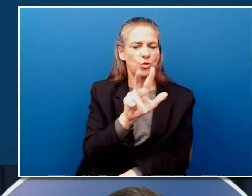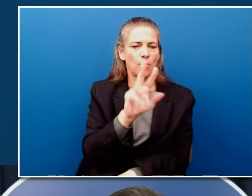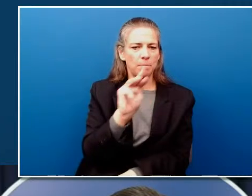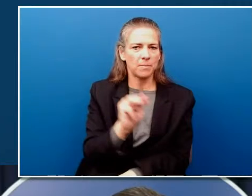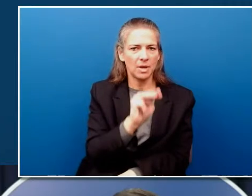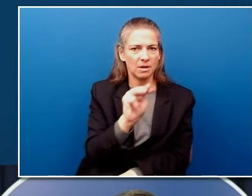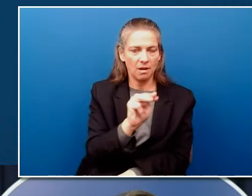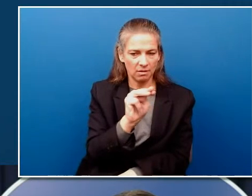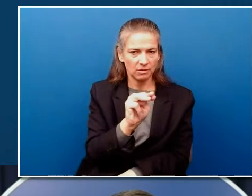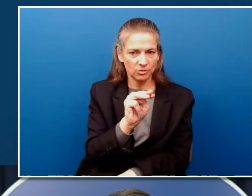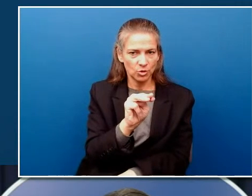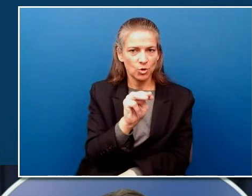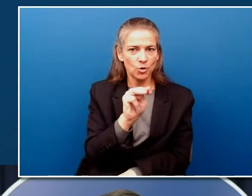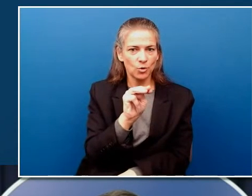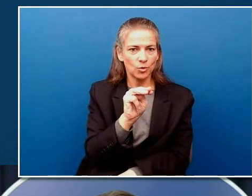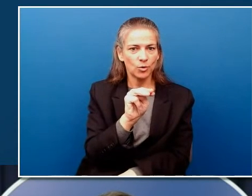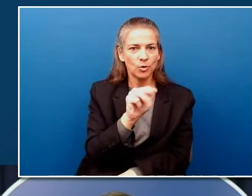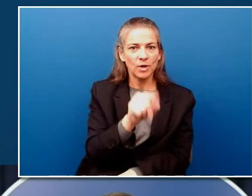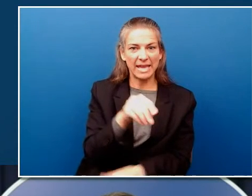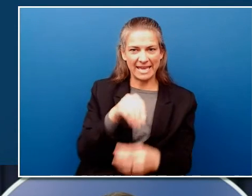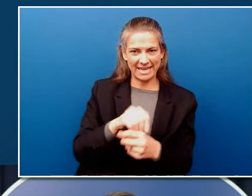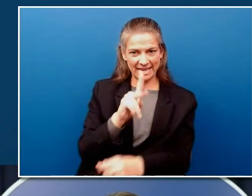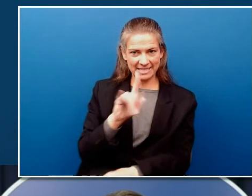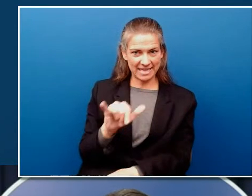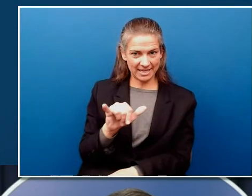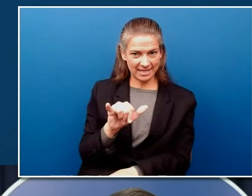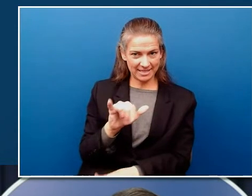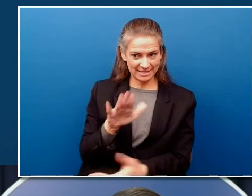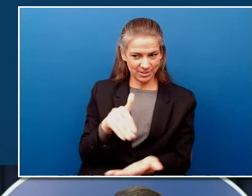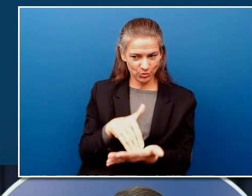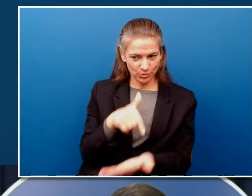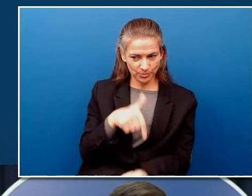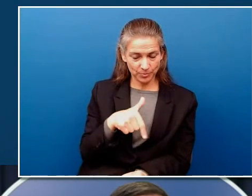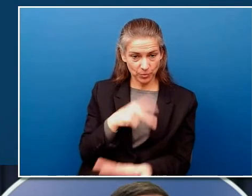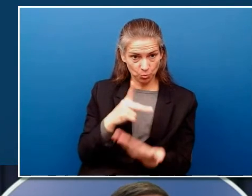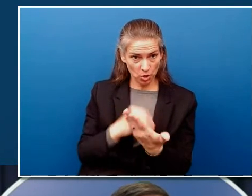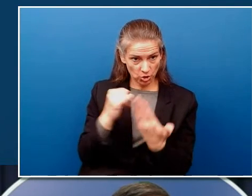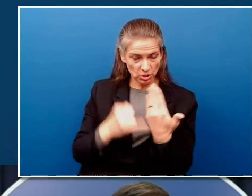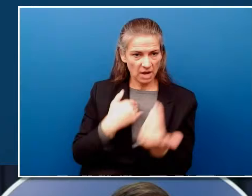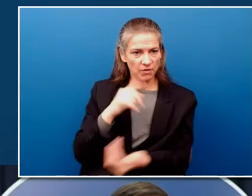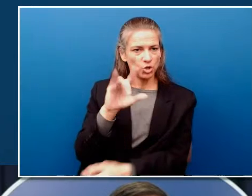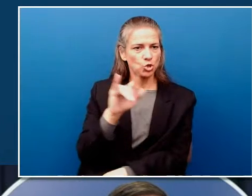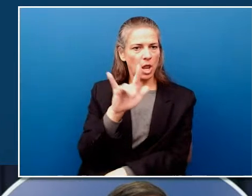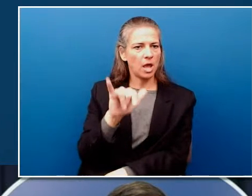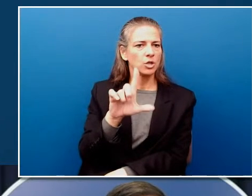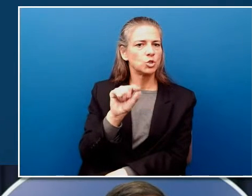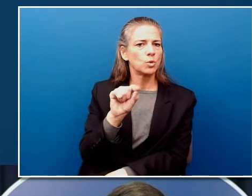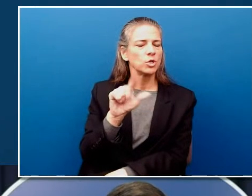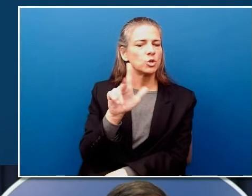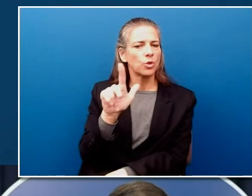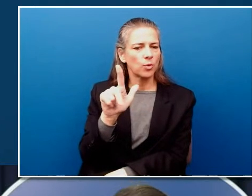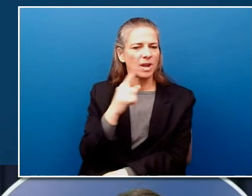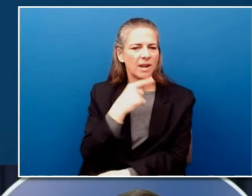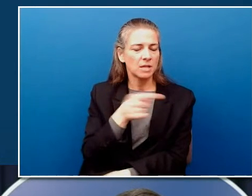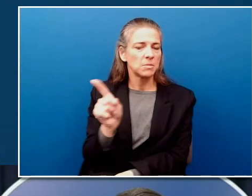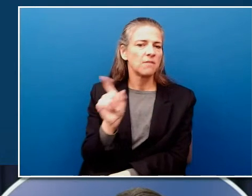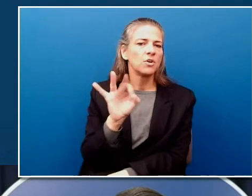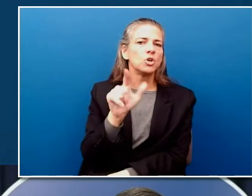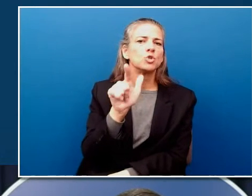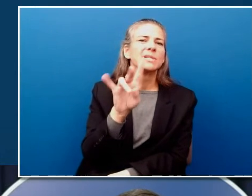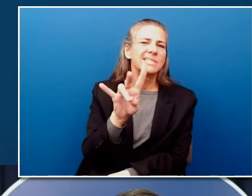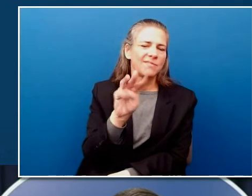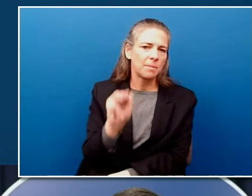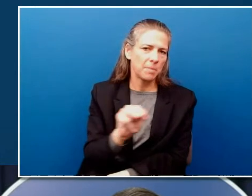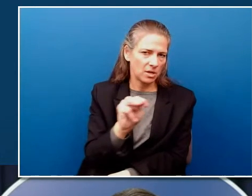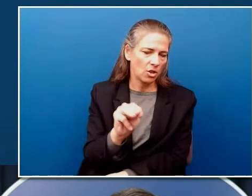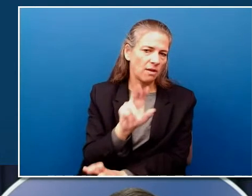transfer facility in Kentucky. The project follows a July 2023 announcement of a $27 million